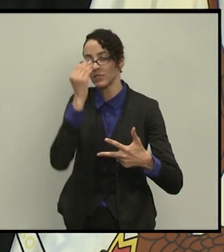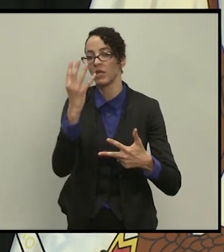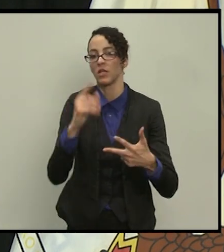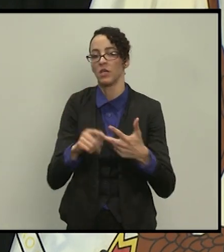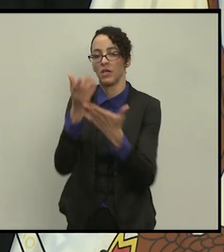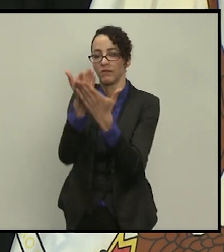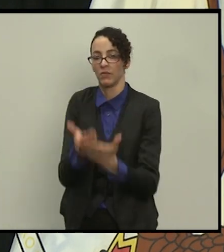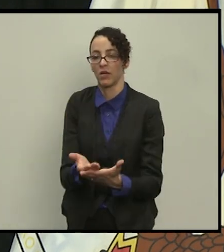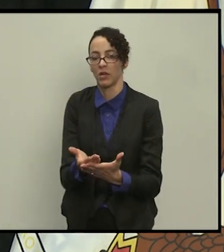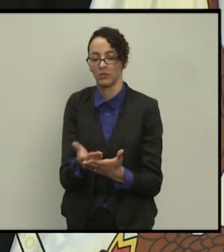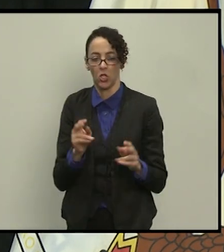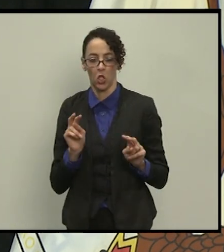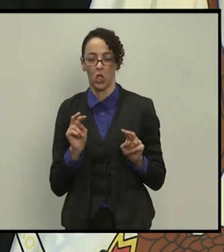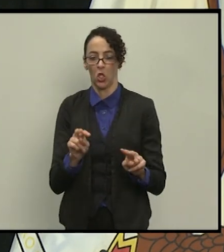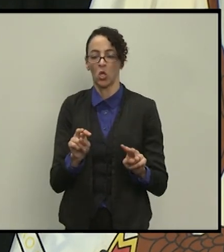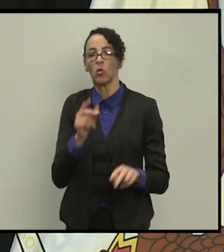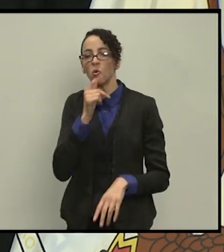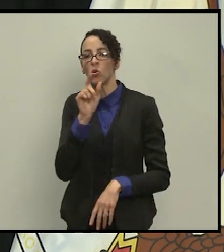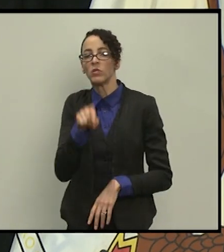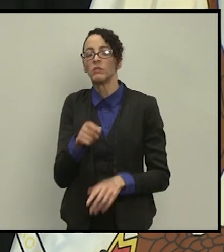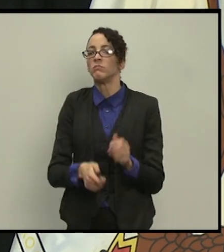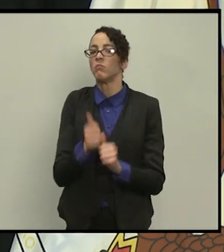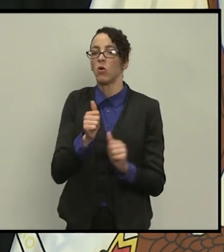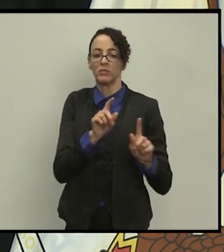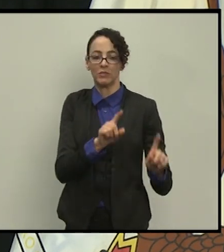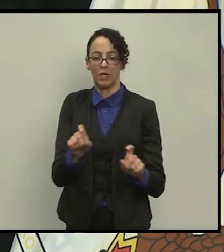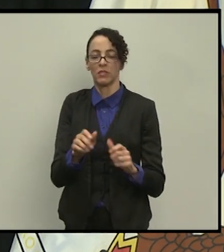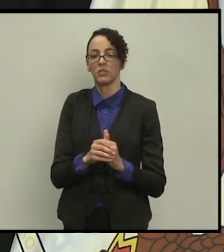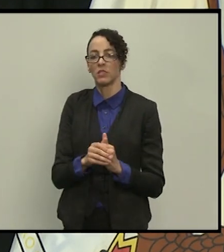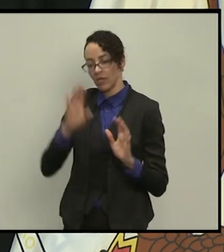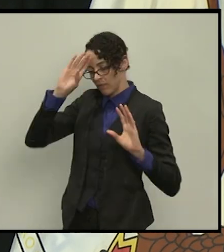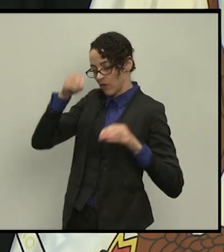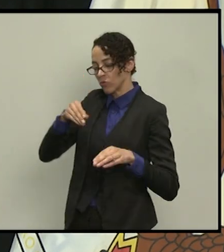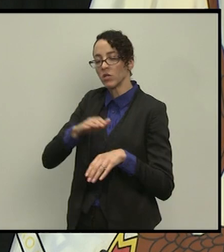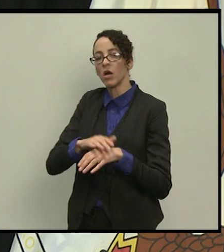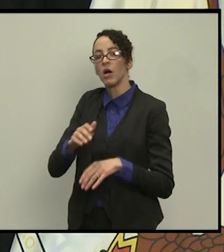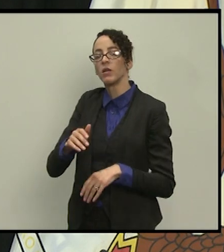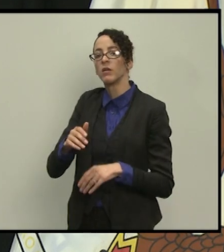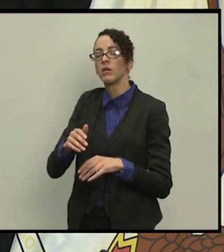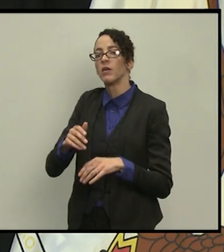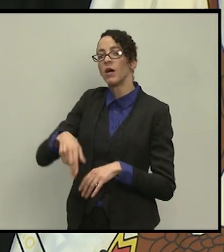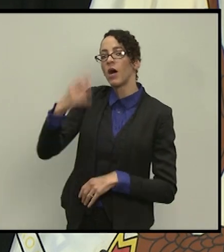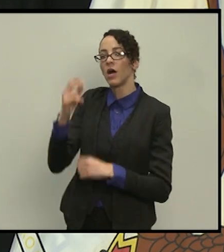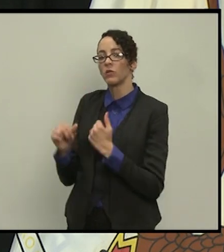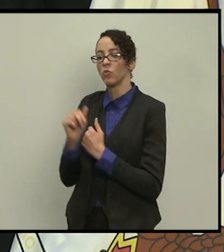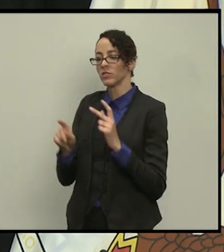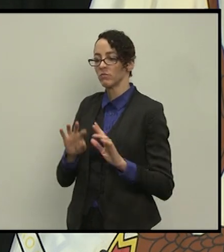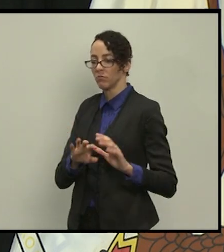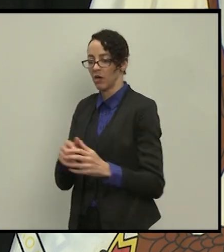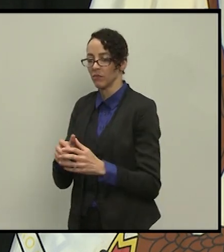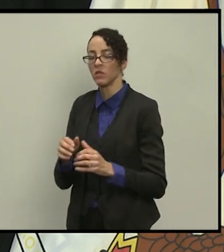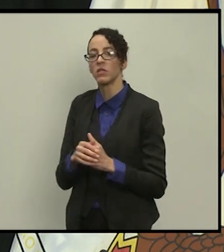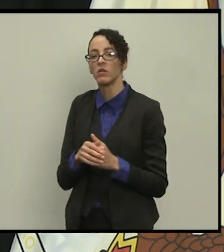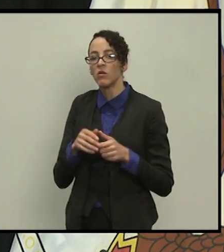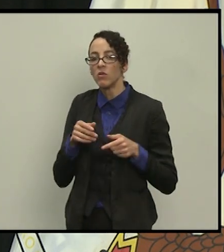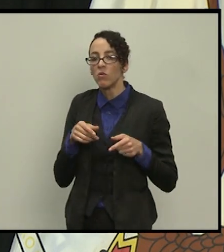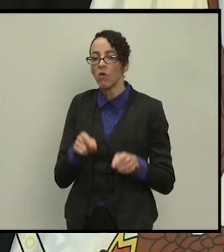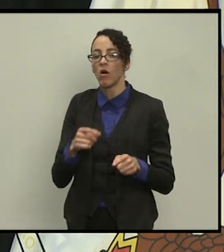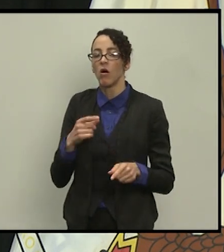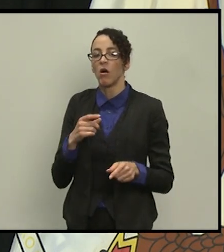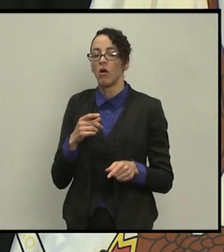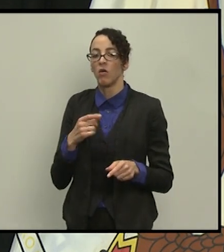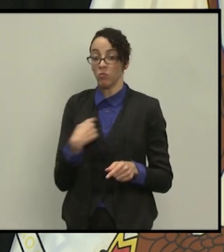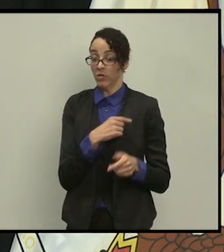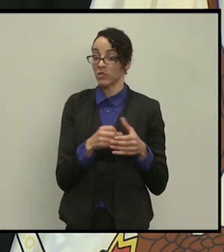the testing most, focus on the vulnerable populations, so that as we expand our testing and contact investigation, we are